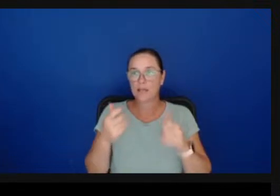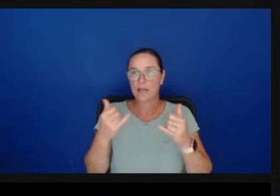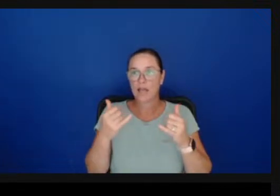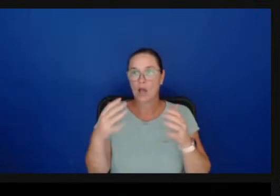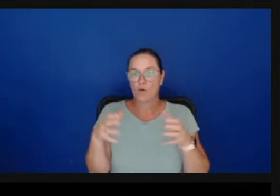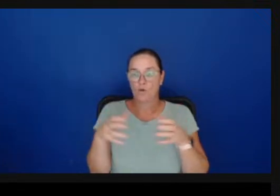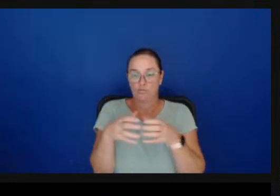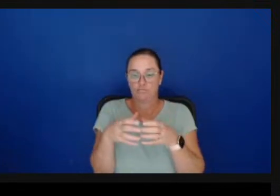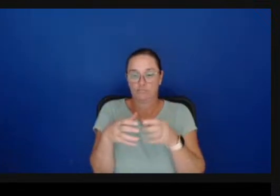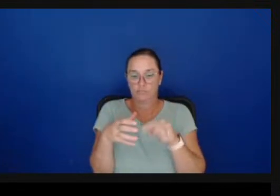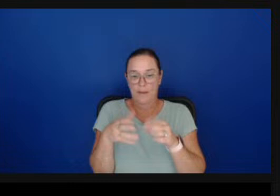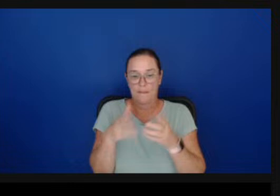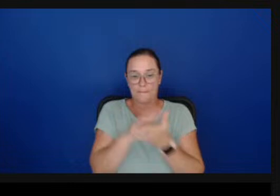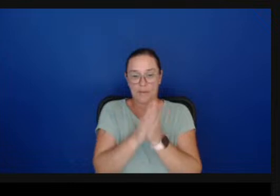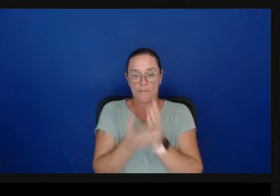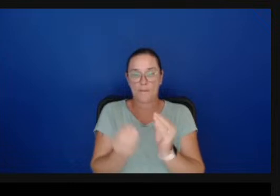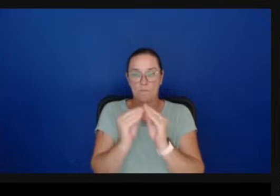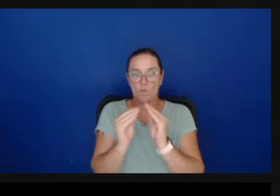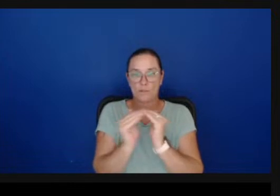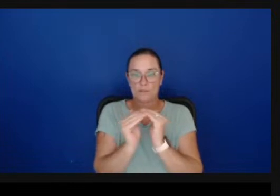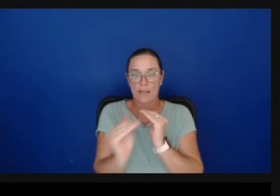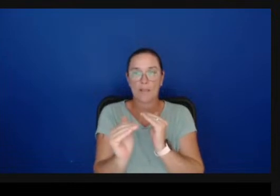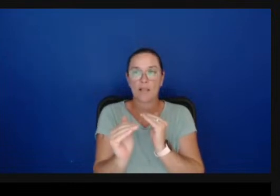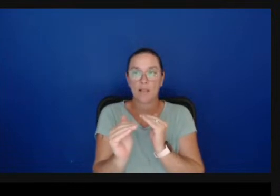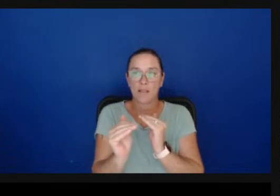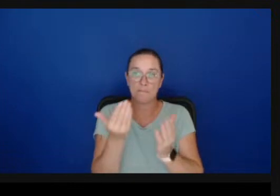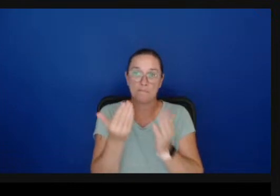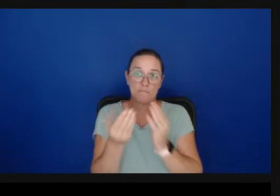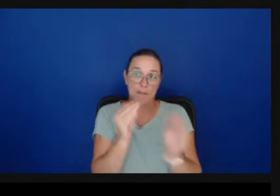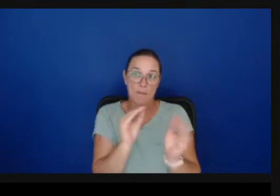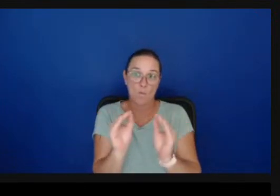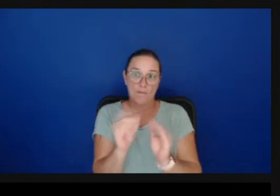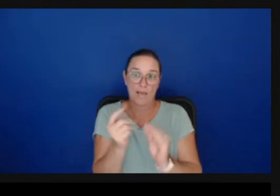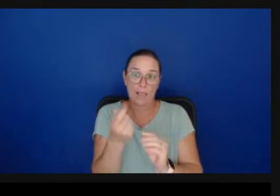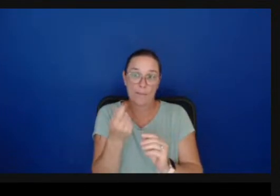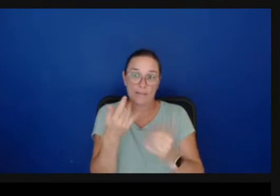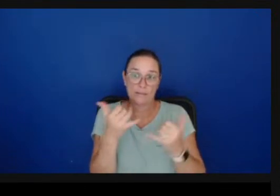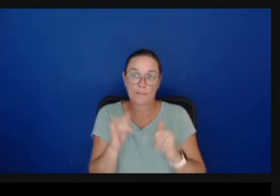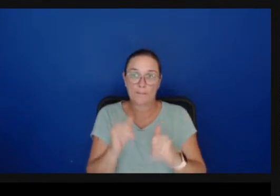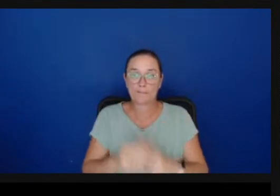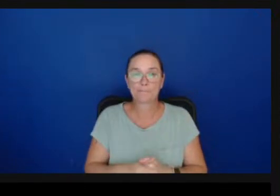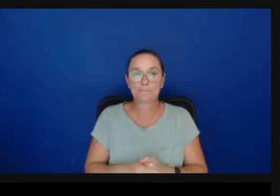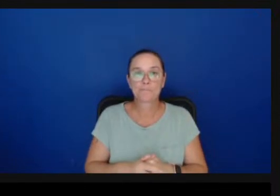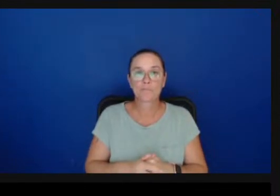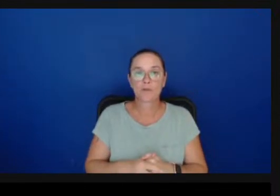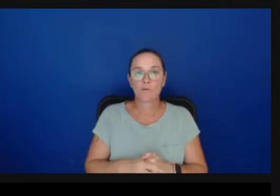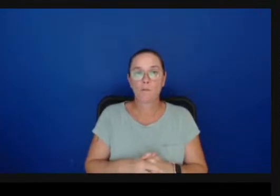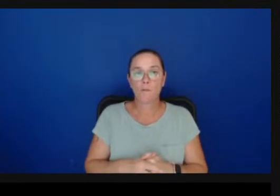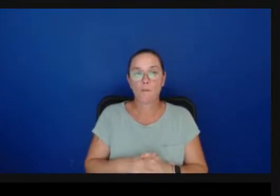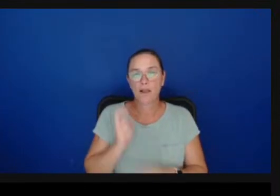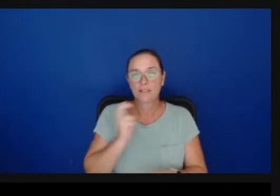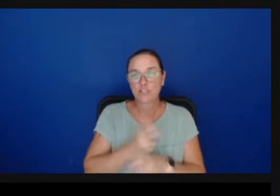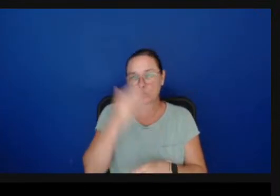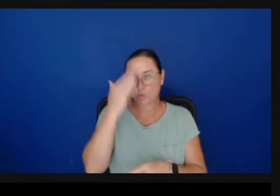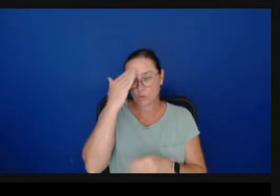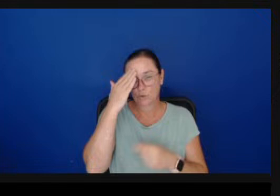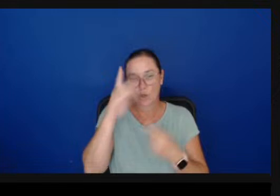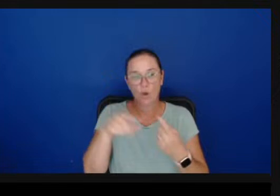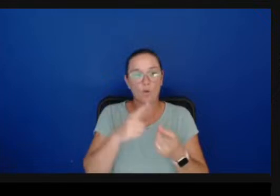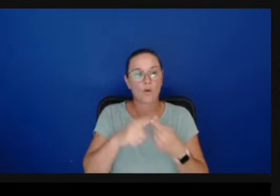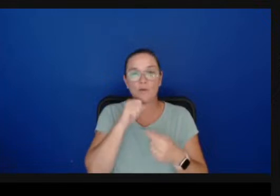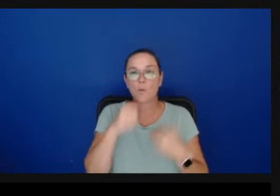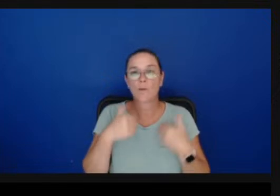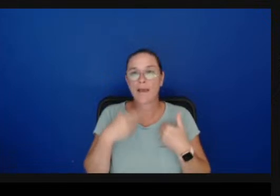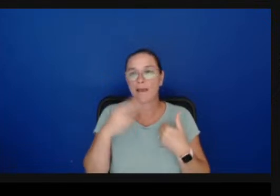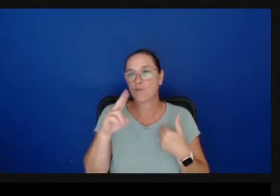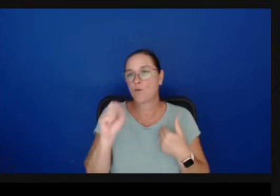and is stabilizing, but maybe is still moving a little bit in that Middle East Rift zone. Hard to tell when we have the USGS telling us that